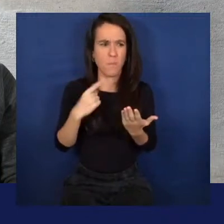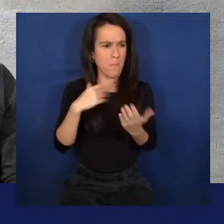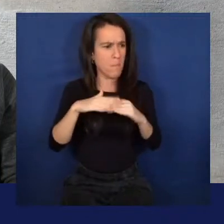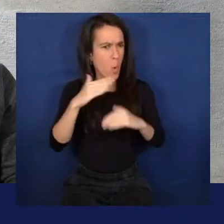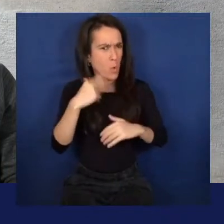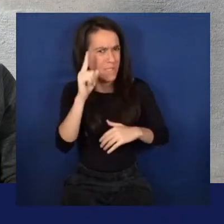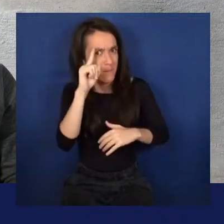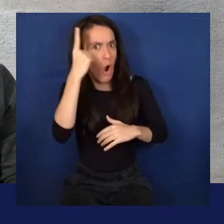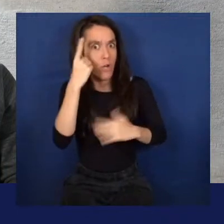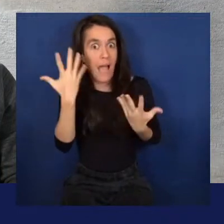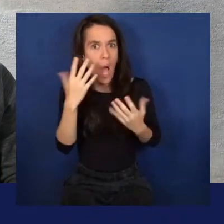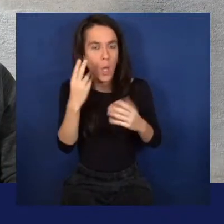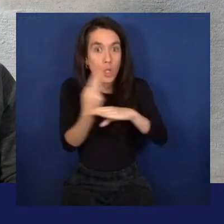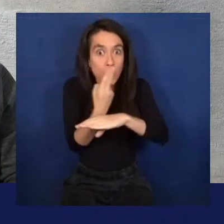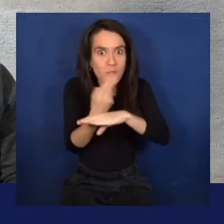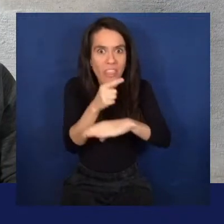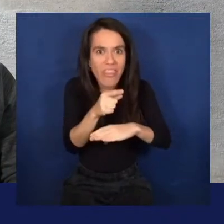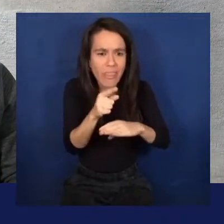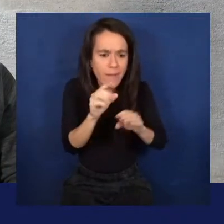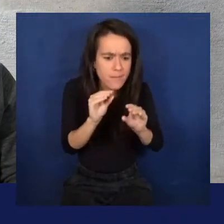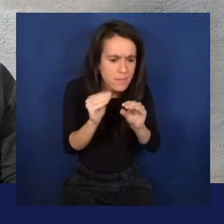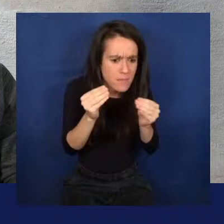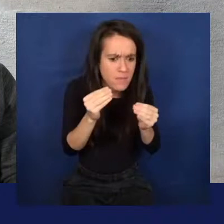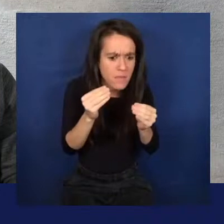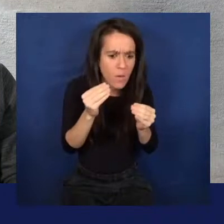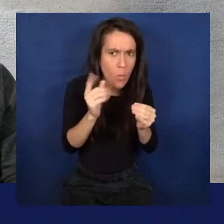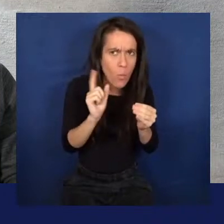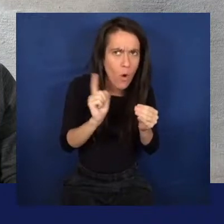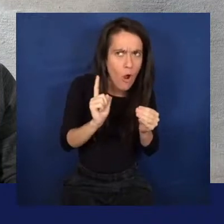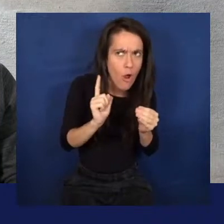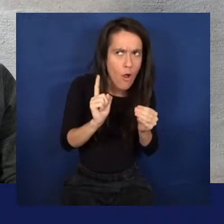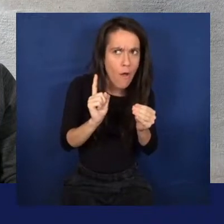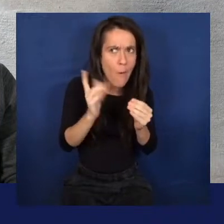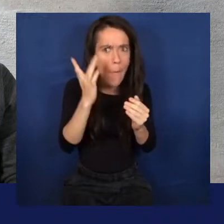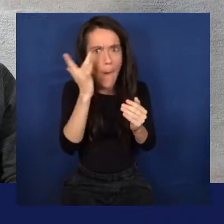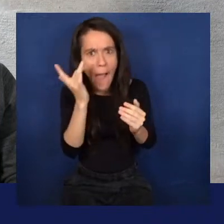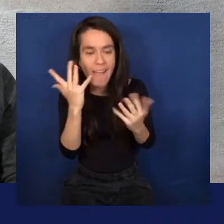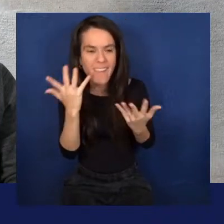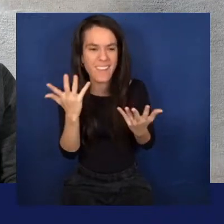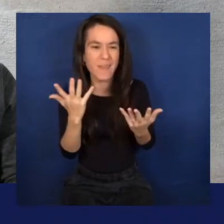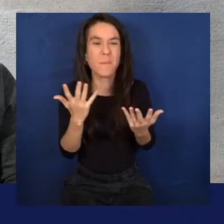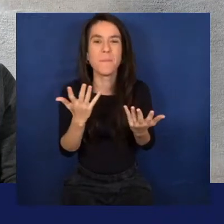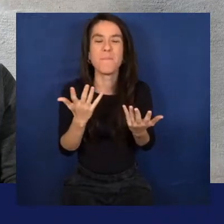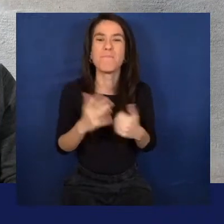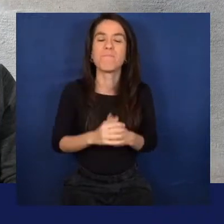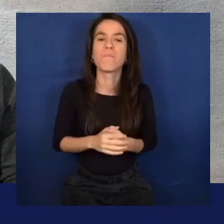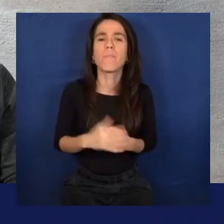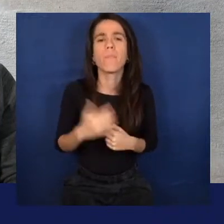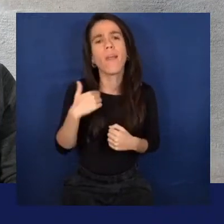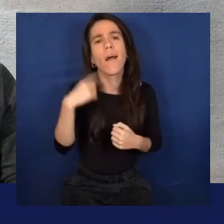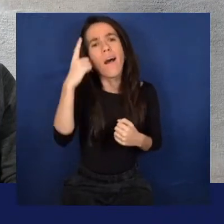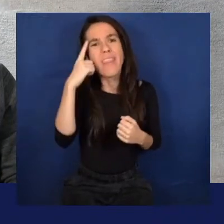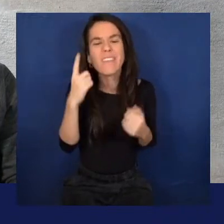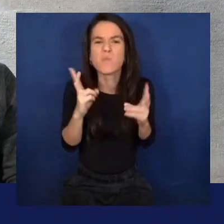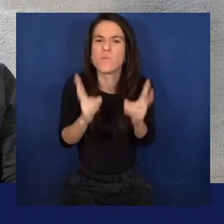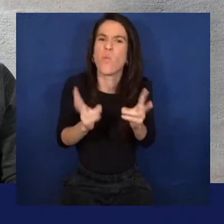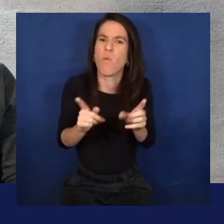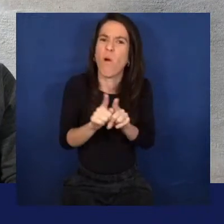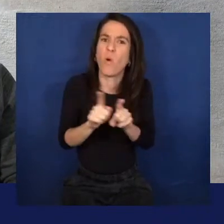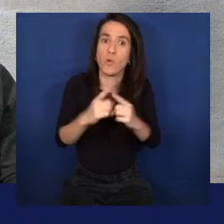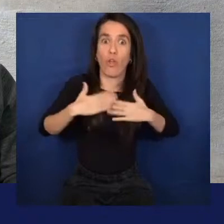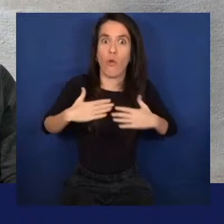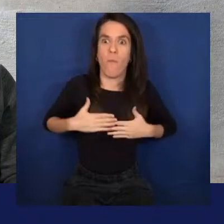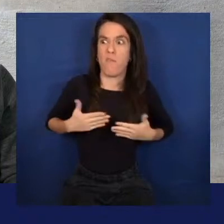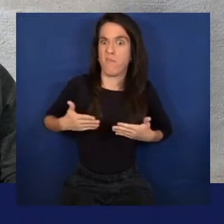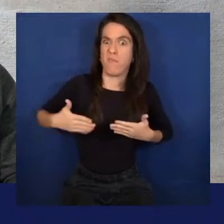are used and why and when and where. But that's also pretty normal in human civilization. It's only when something reaches